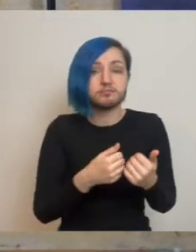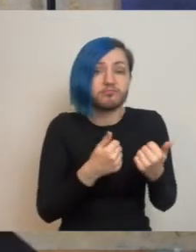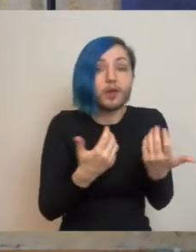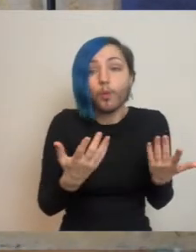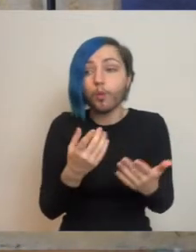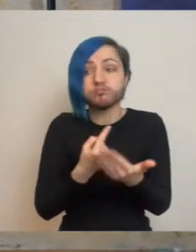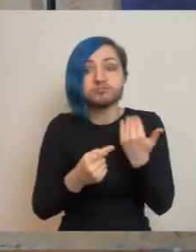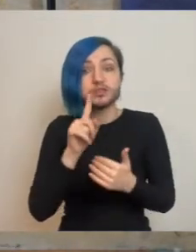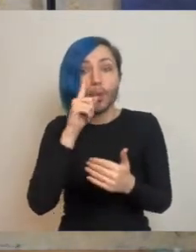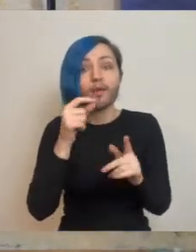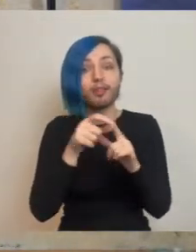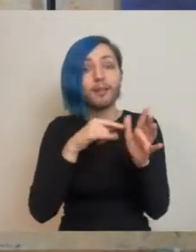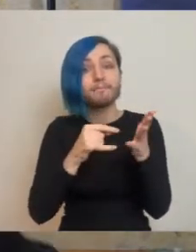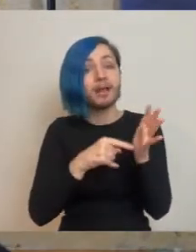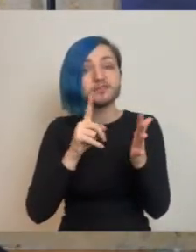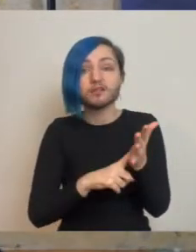to.